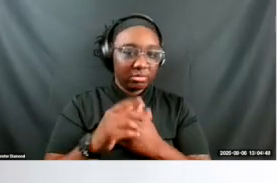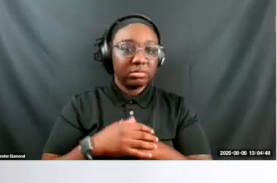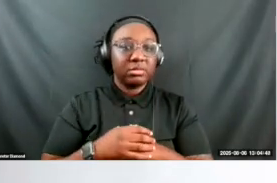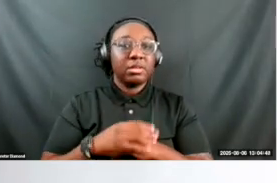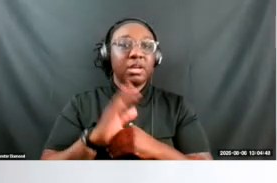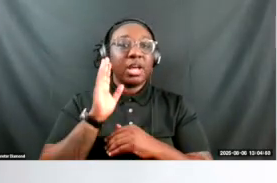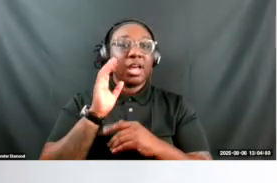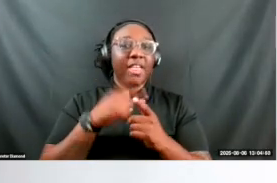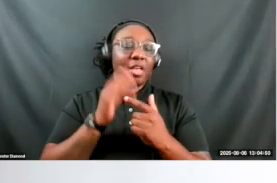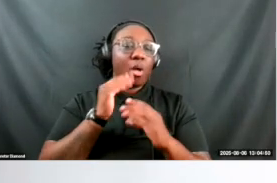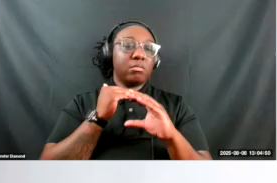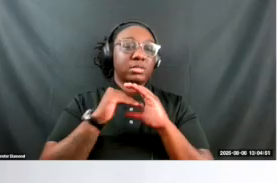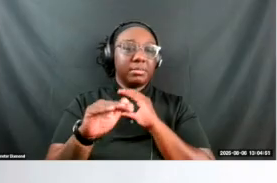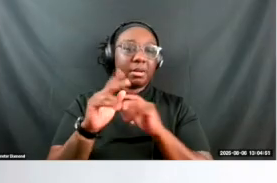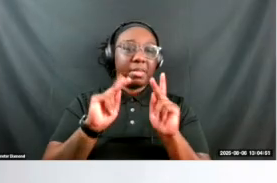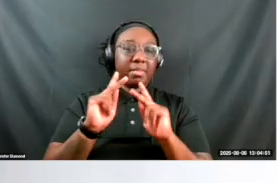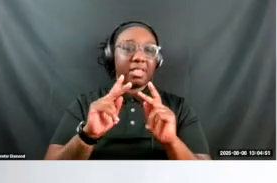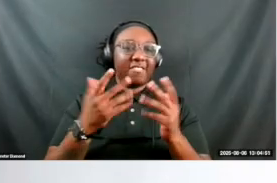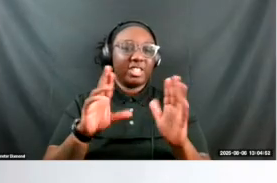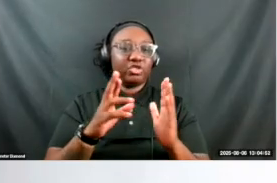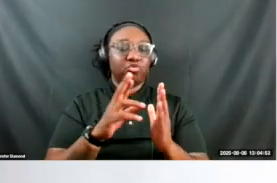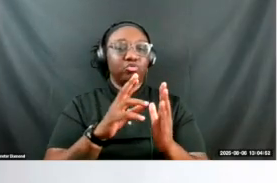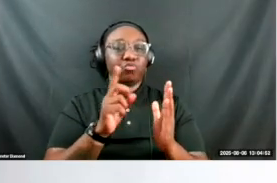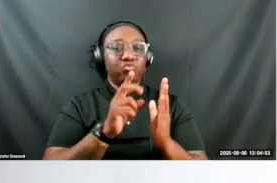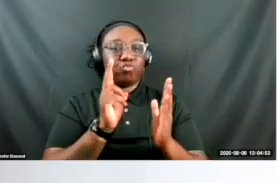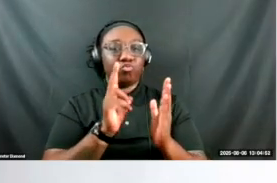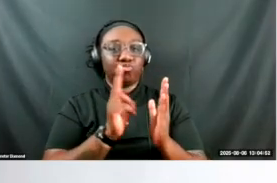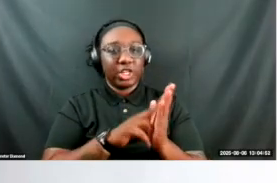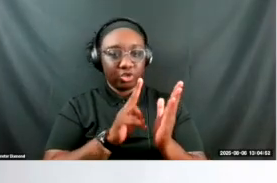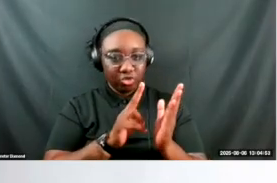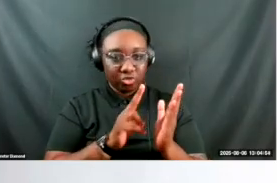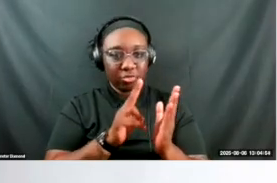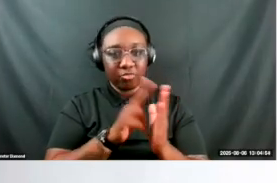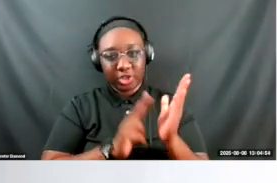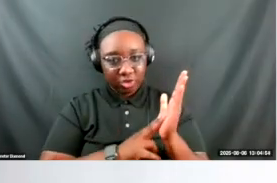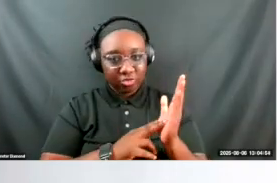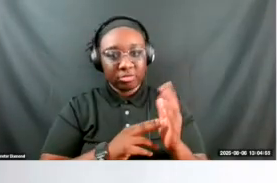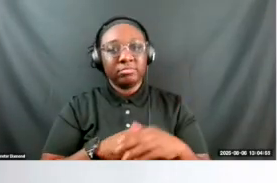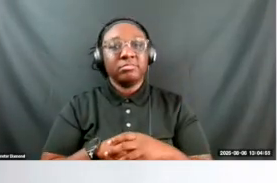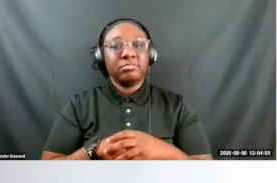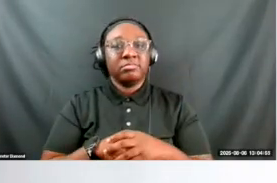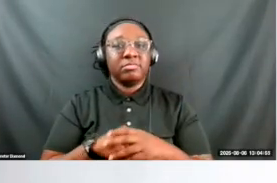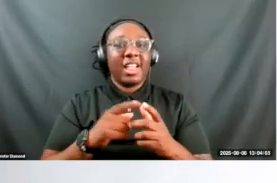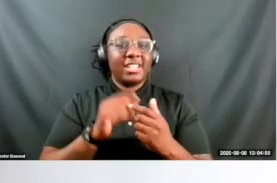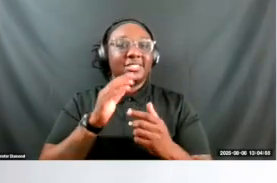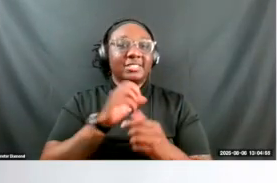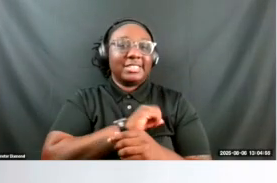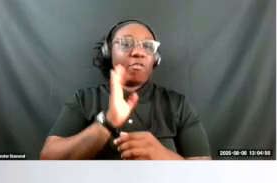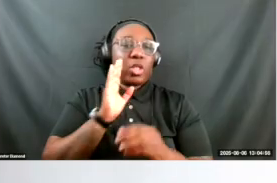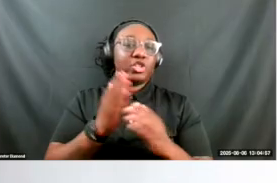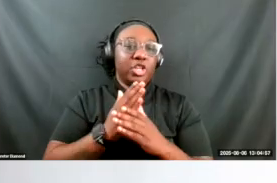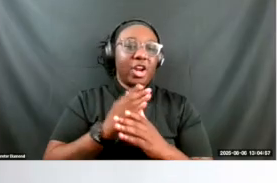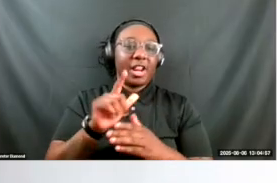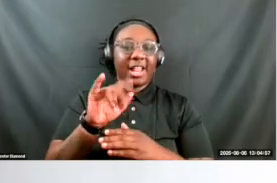when that information is available. Staff will also share the link to the webpage in the chat. Today's materials, including the agenda